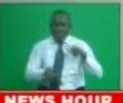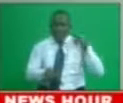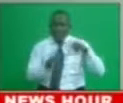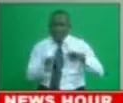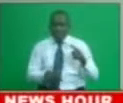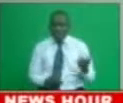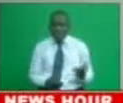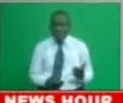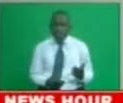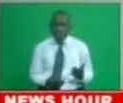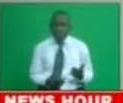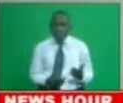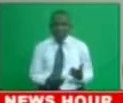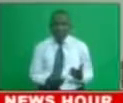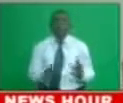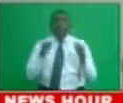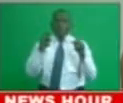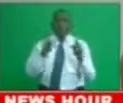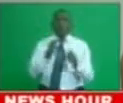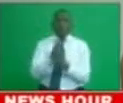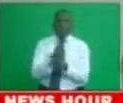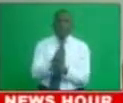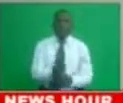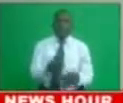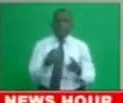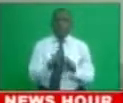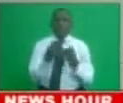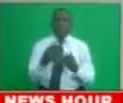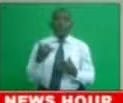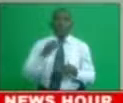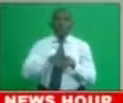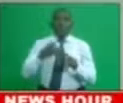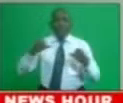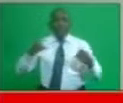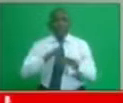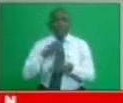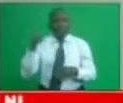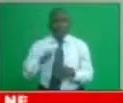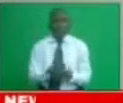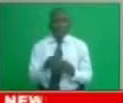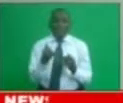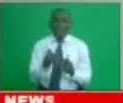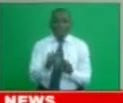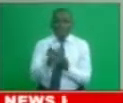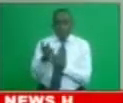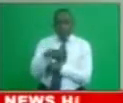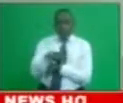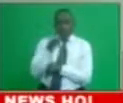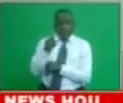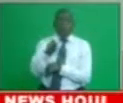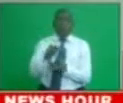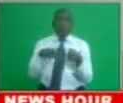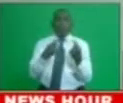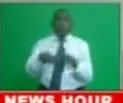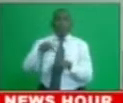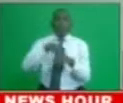Good evening, sir. And yeah, if you can hear me. Right. Thank you very much for joining us. It's just about 2 days to your National